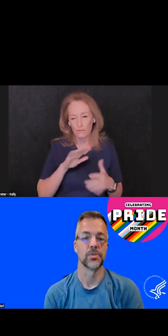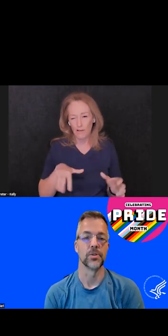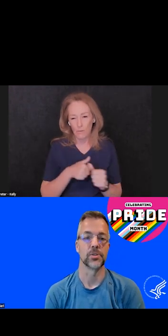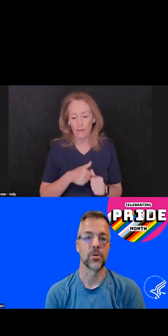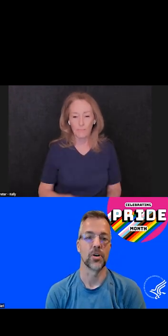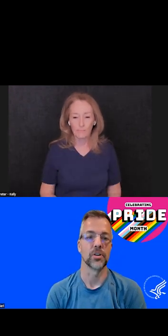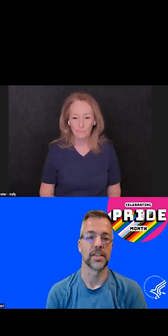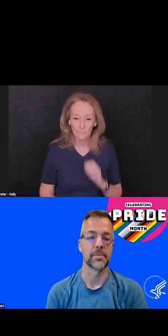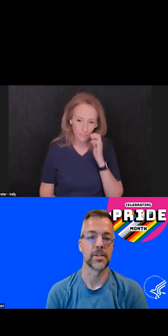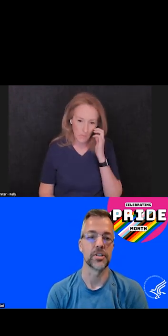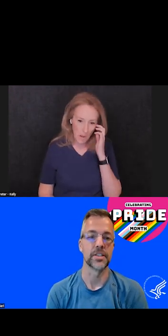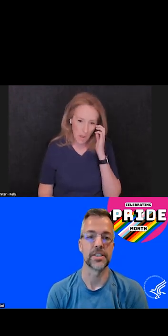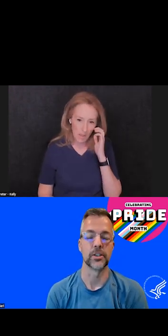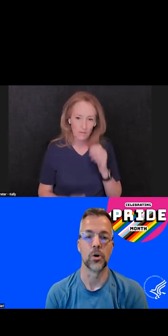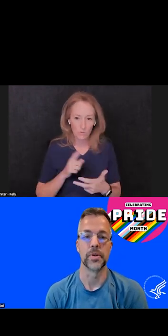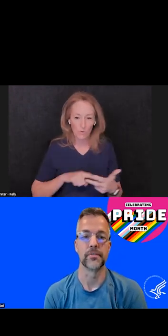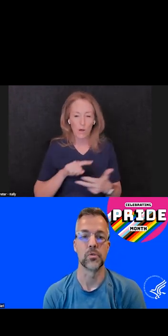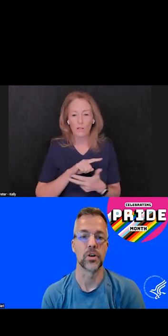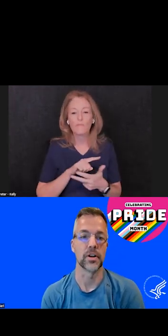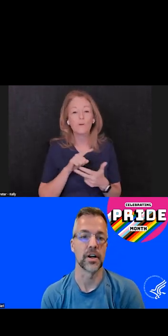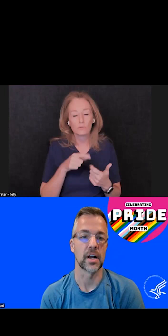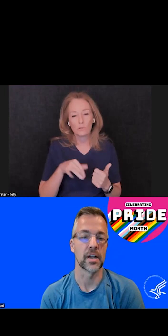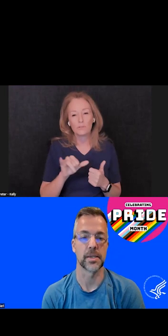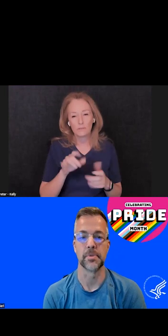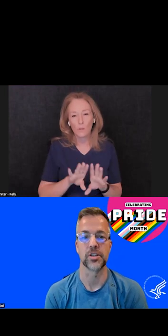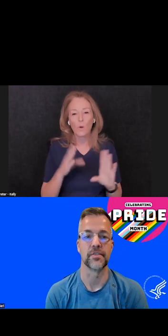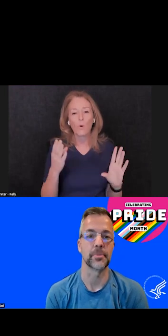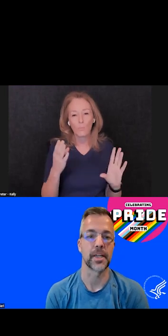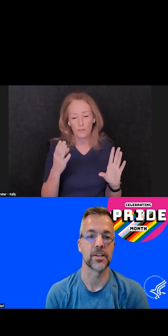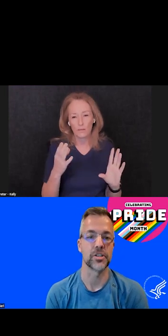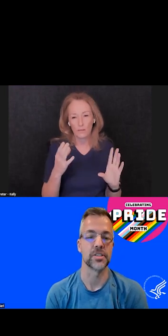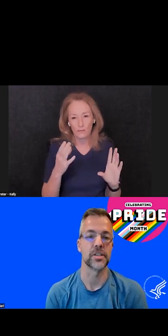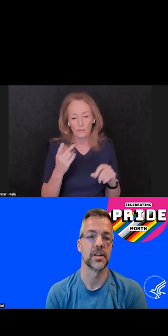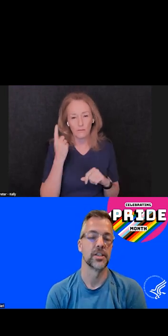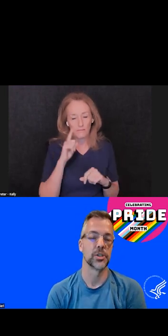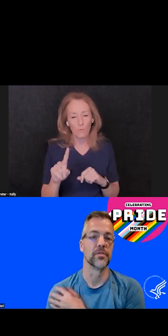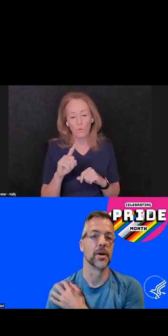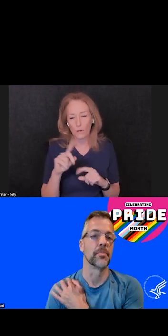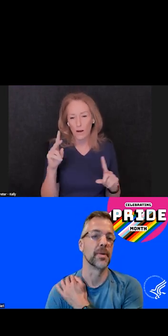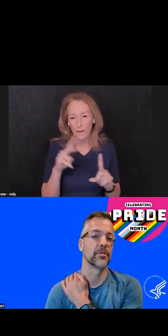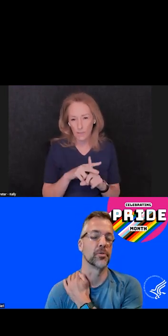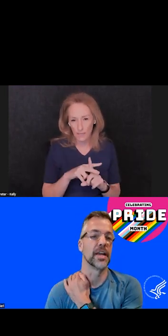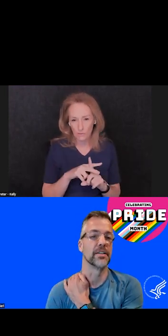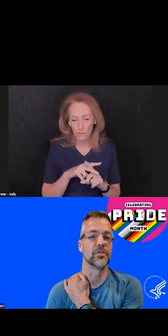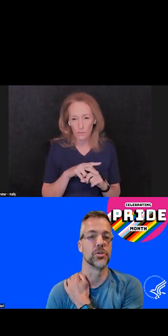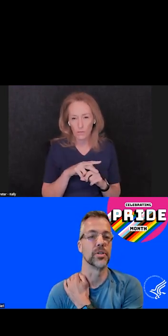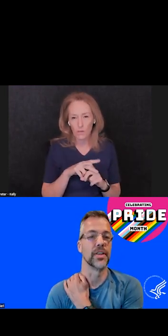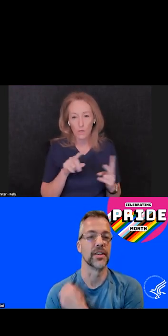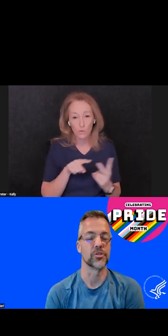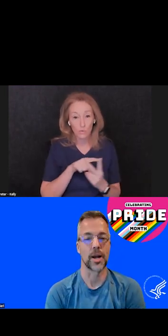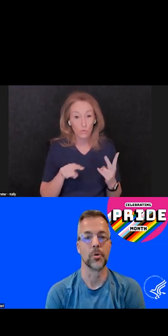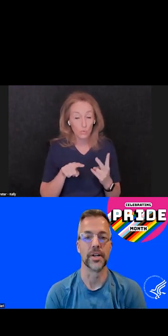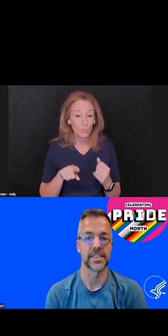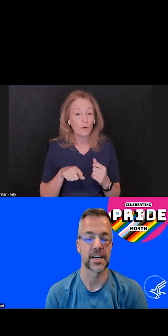And so those are all, as I mentioned, still open for submission of applications. 2 of them through the end of June, and